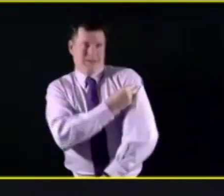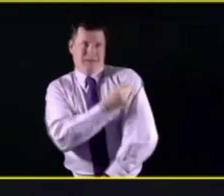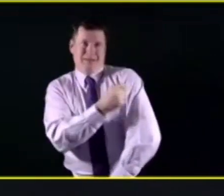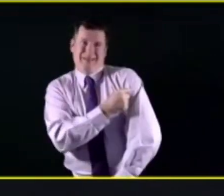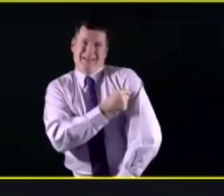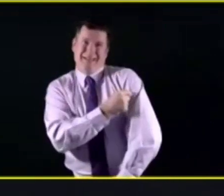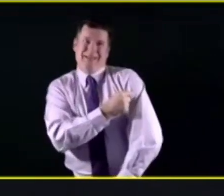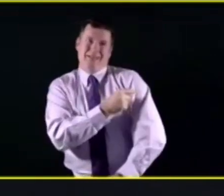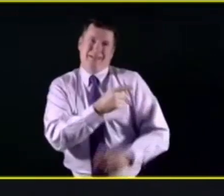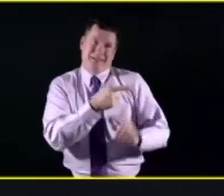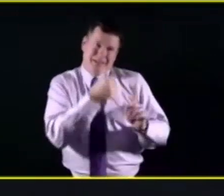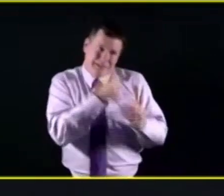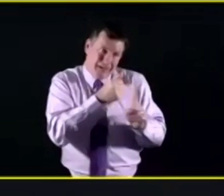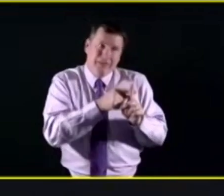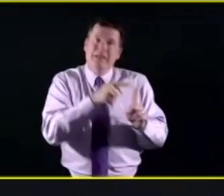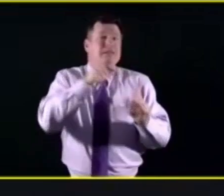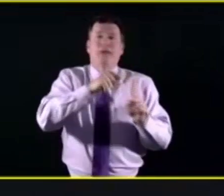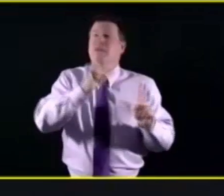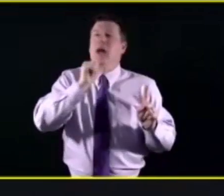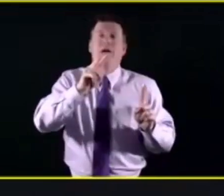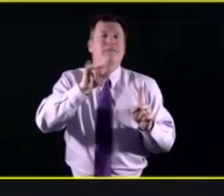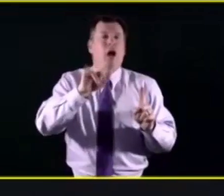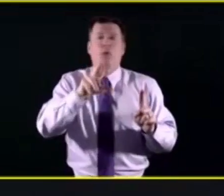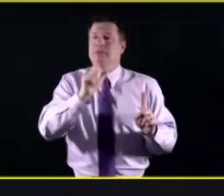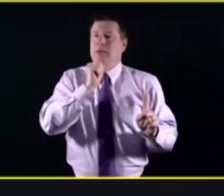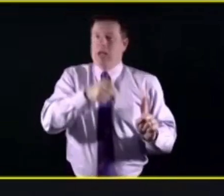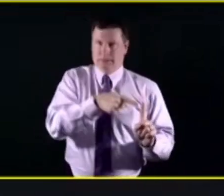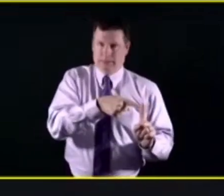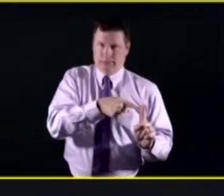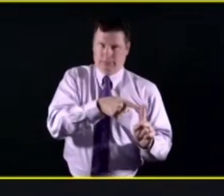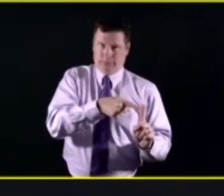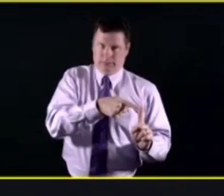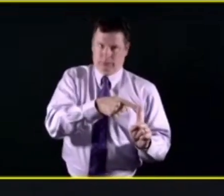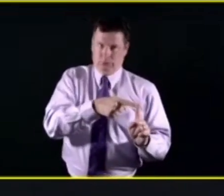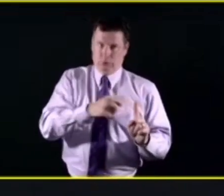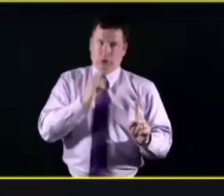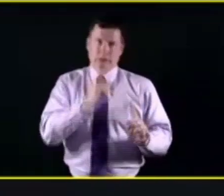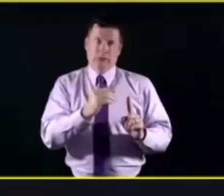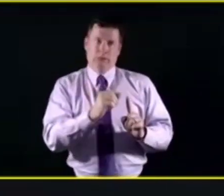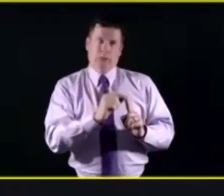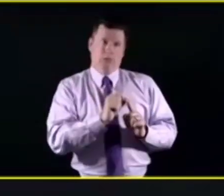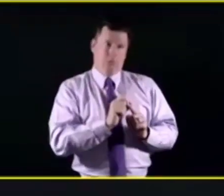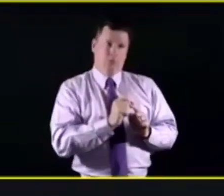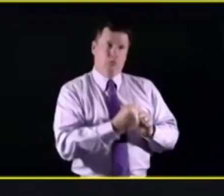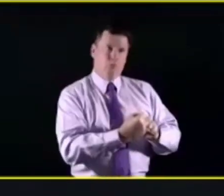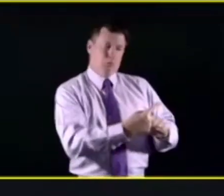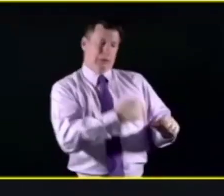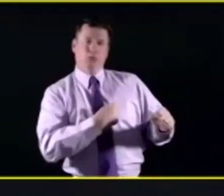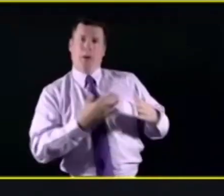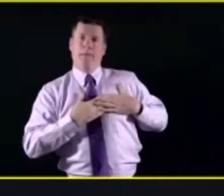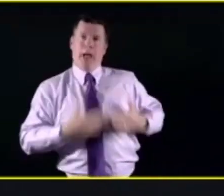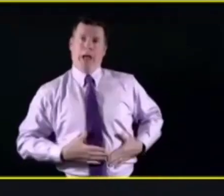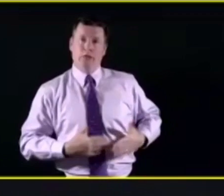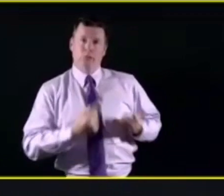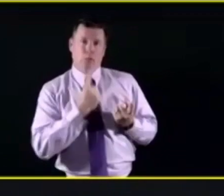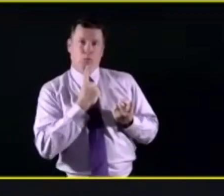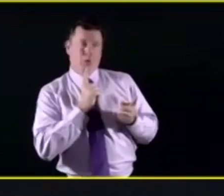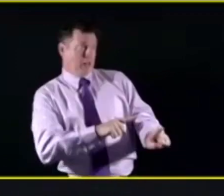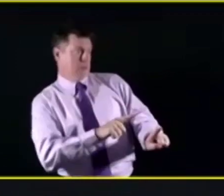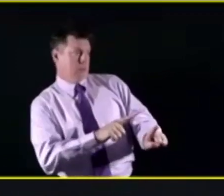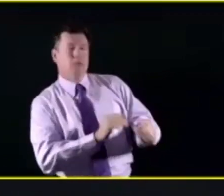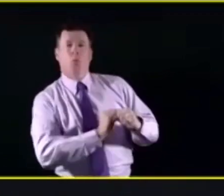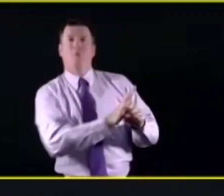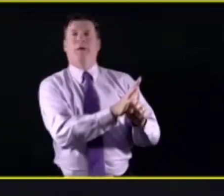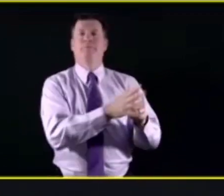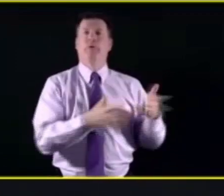So the initial phase of the study does involve very healthy individuals. As the study moves forward, though, to phases two and